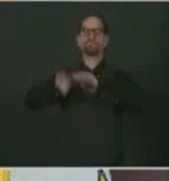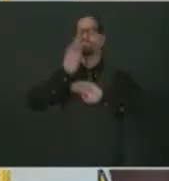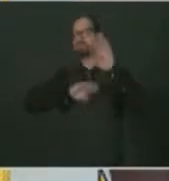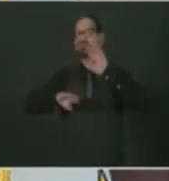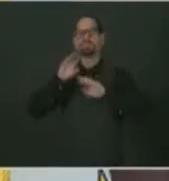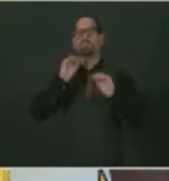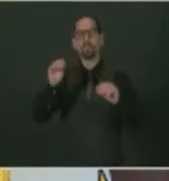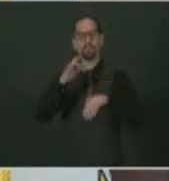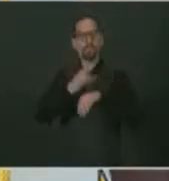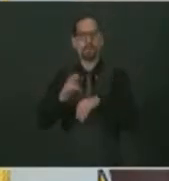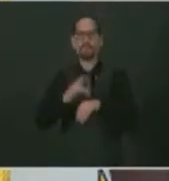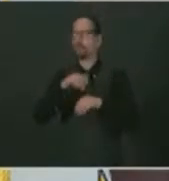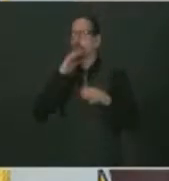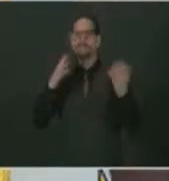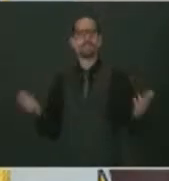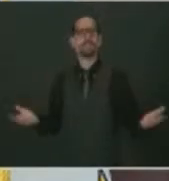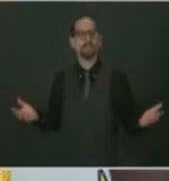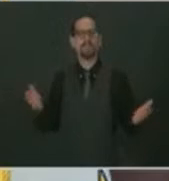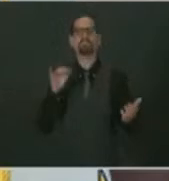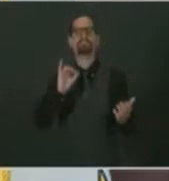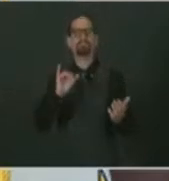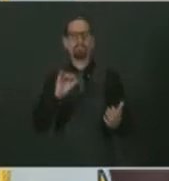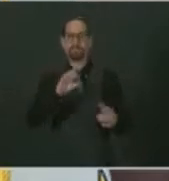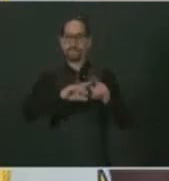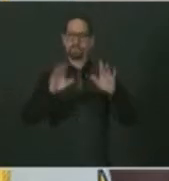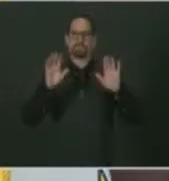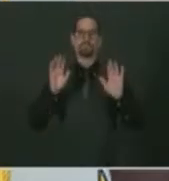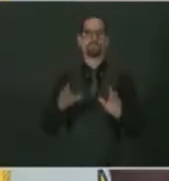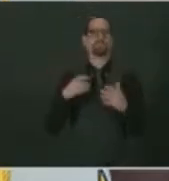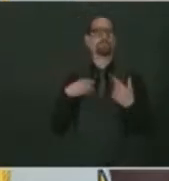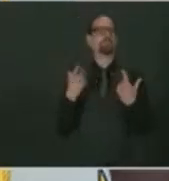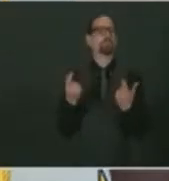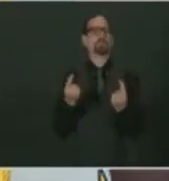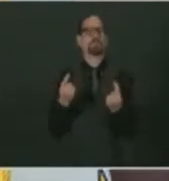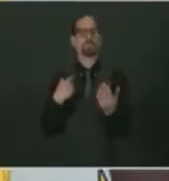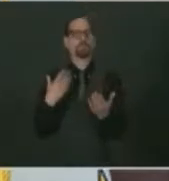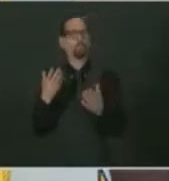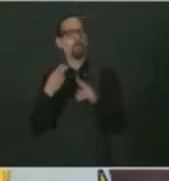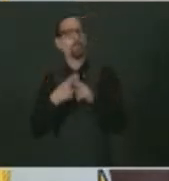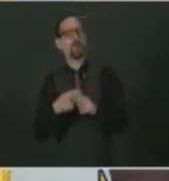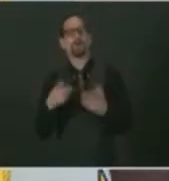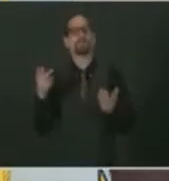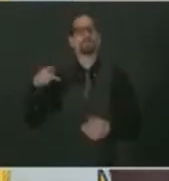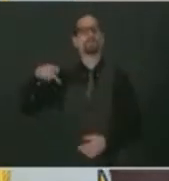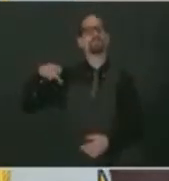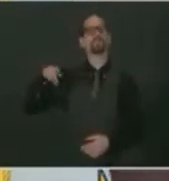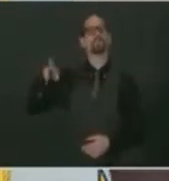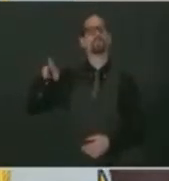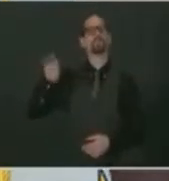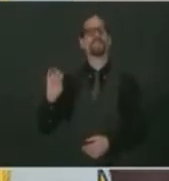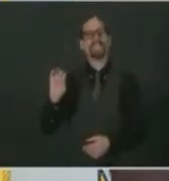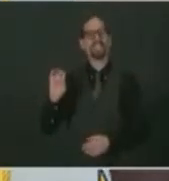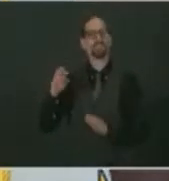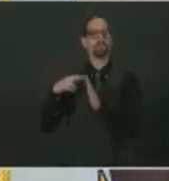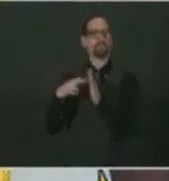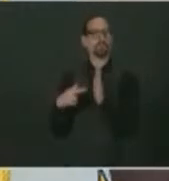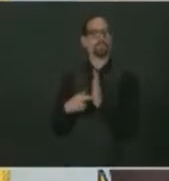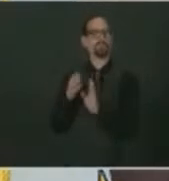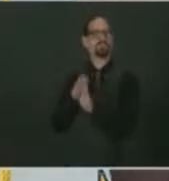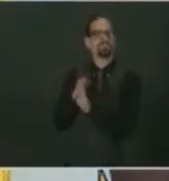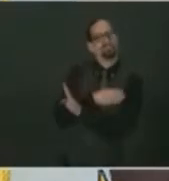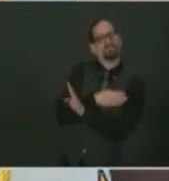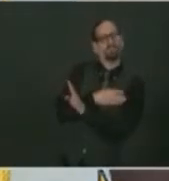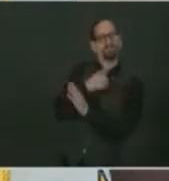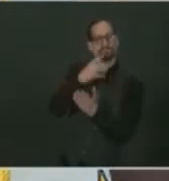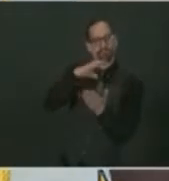customer-friendly, we are building a pre-registration system using our existing vaccine interest notification list, as Dr. Alexander